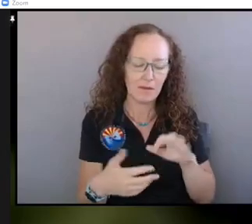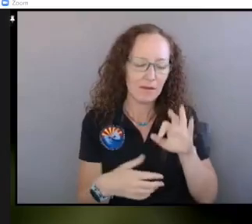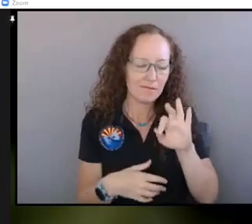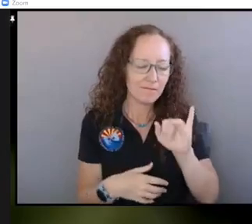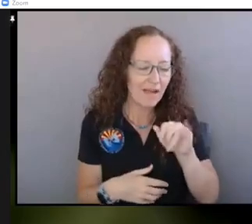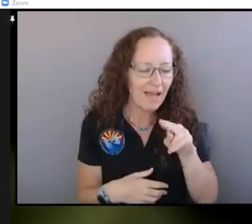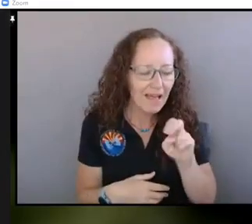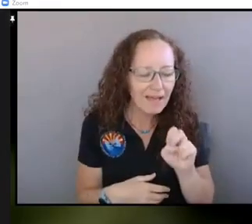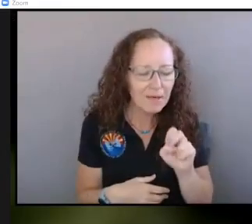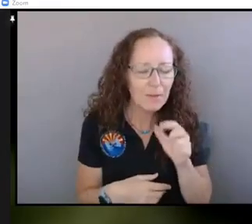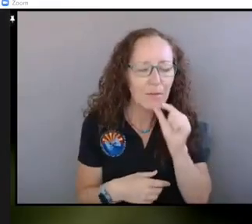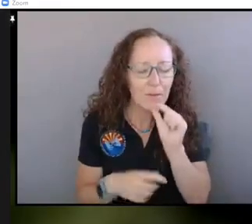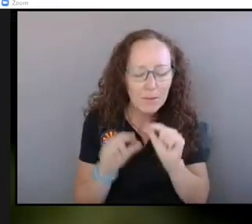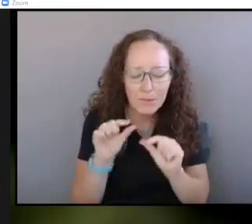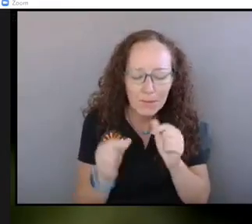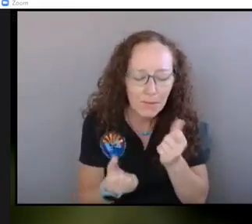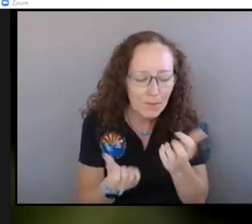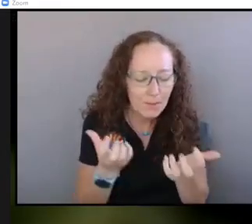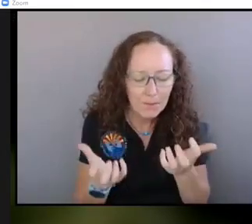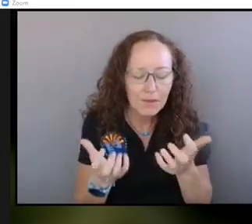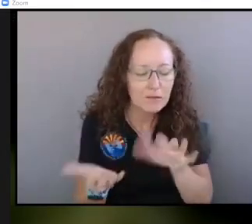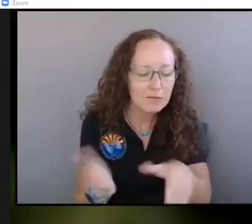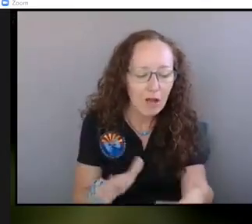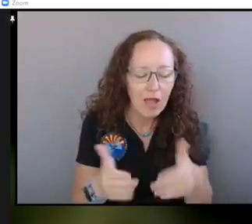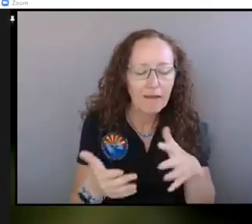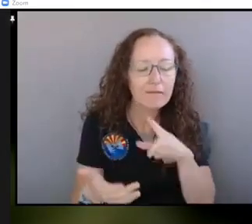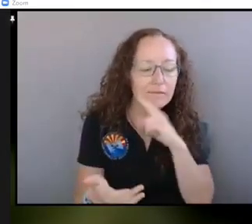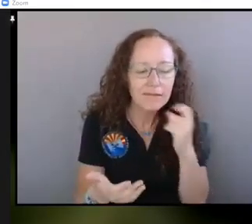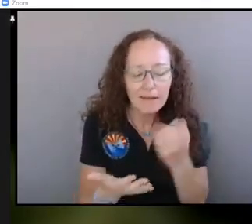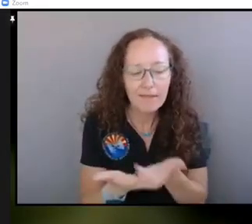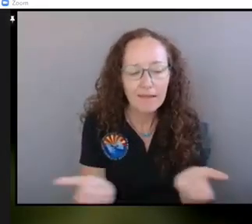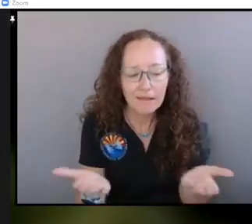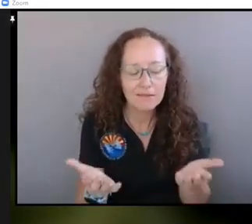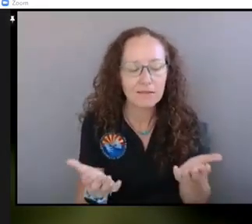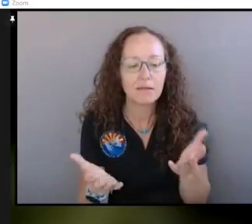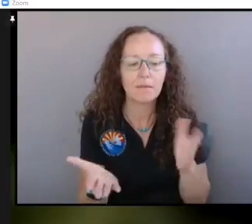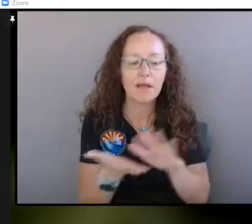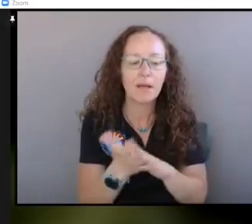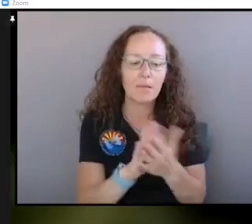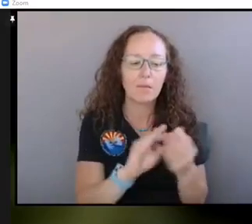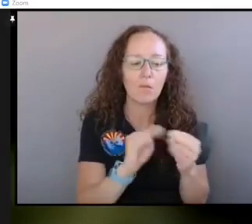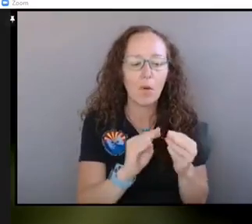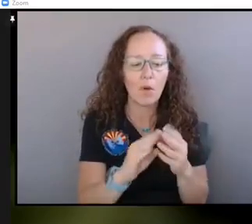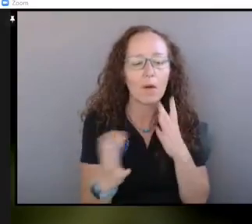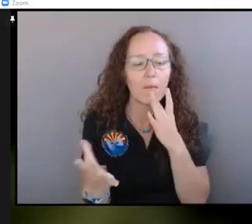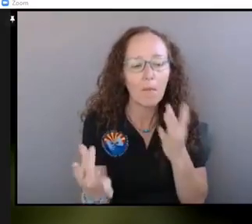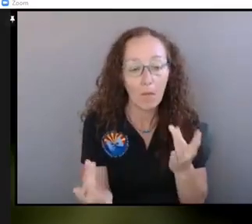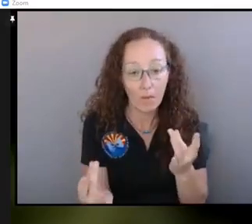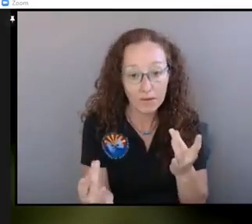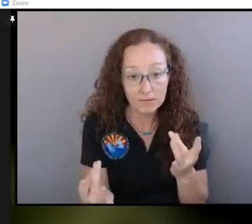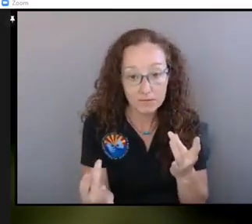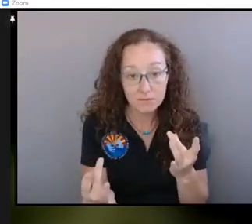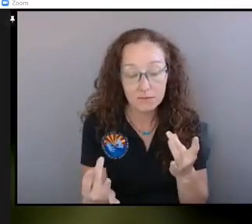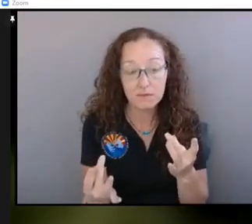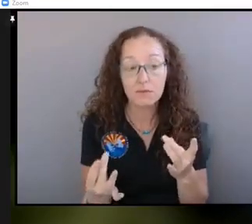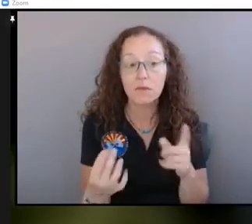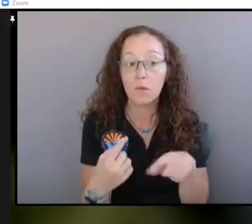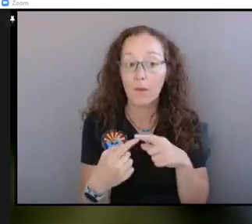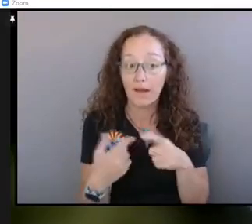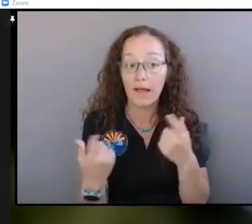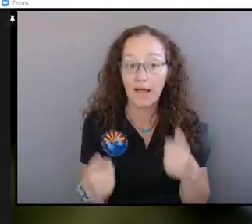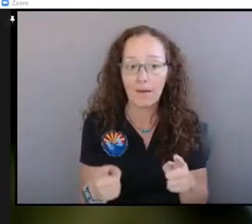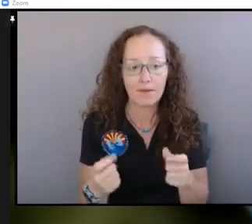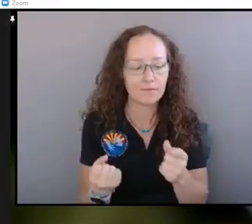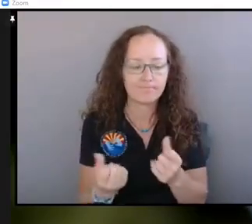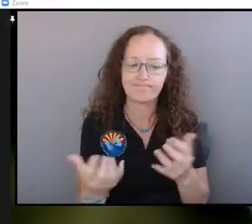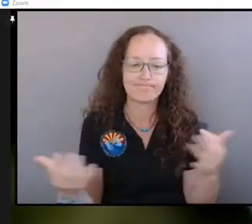out there. And when those moisten up, then the fire doesn't spread anymore.